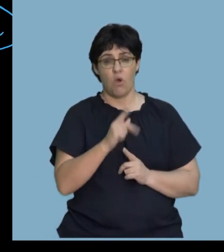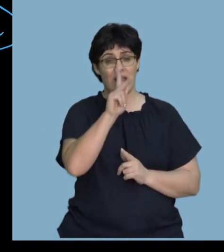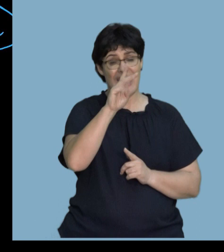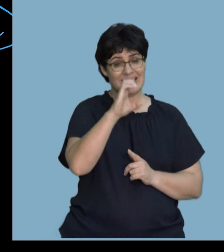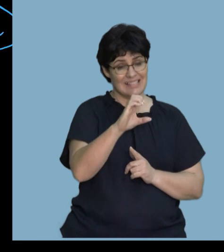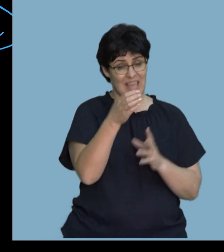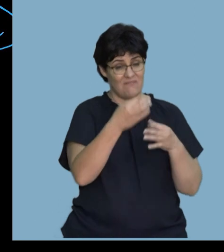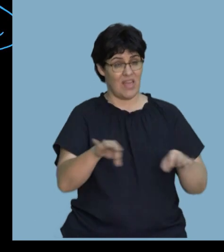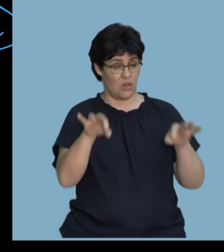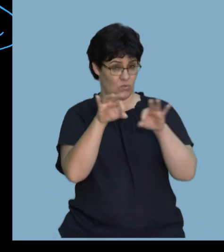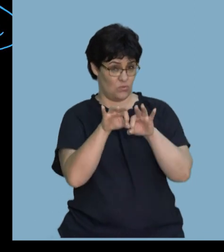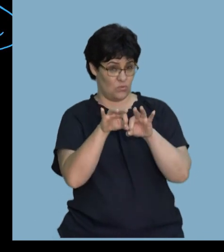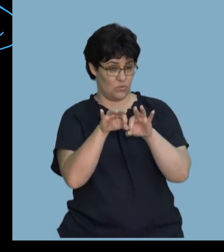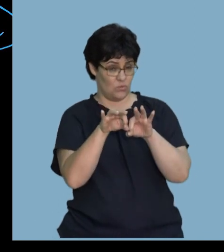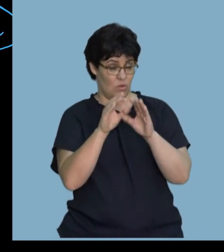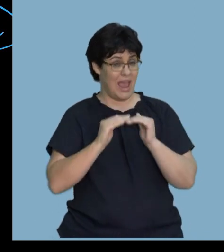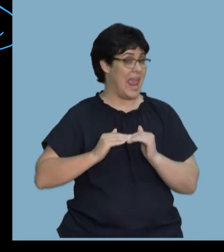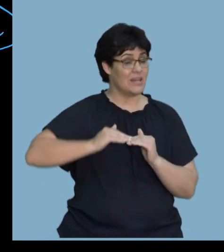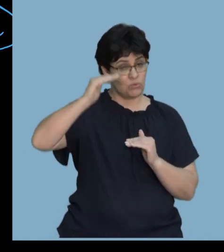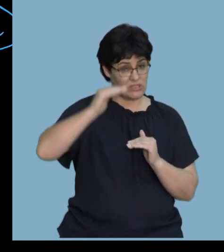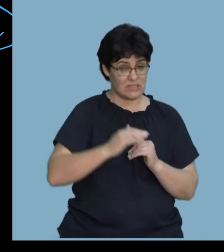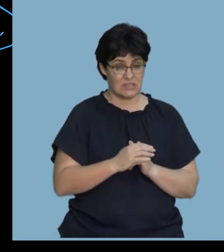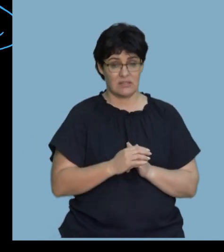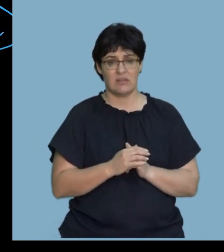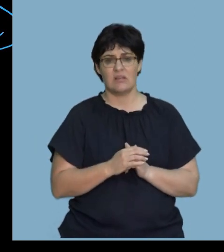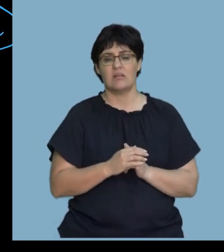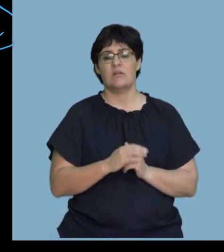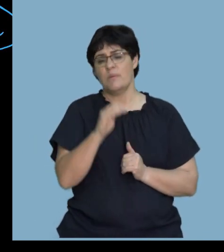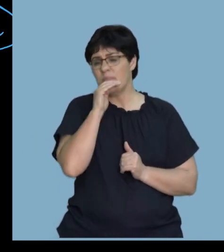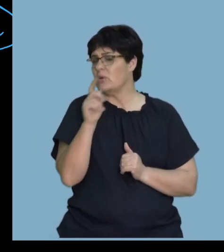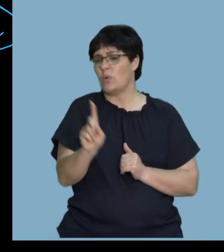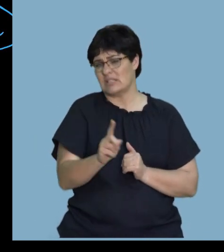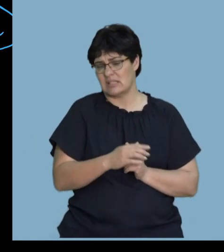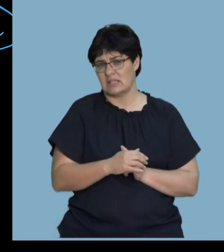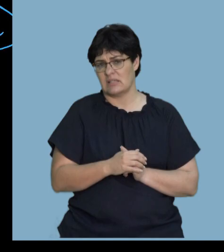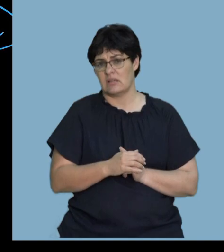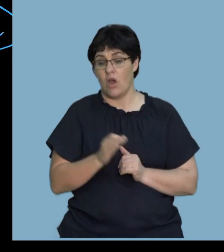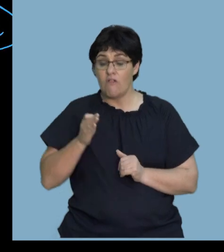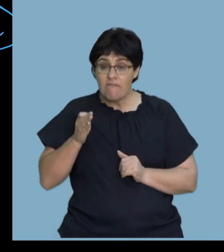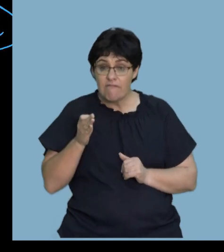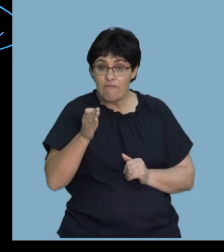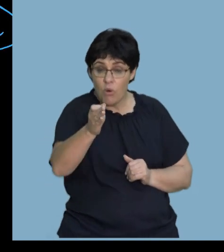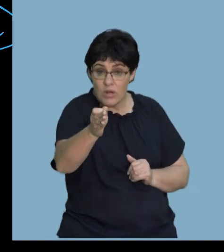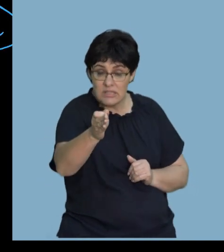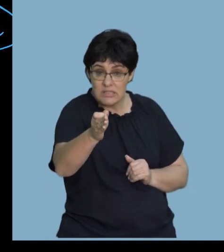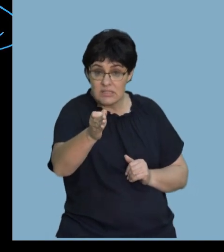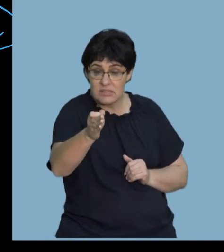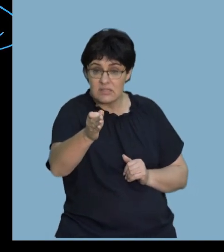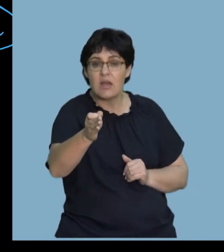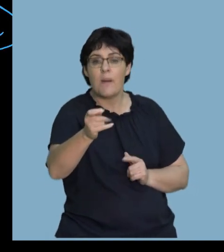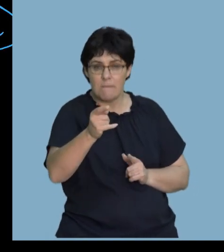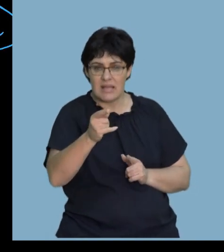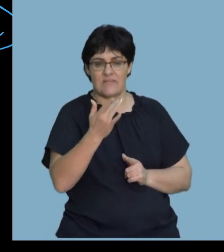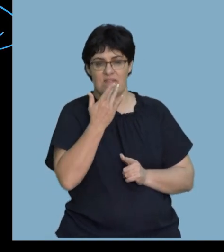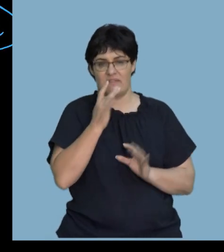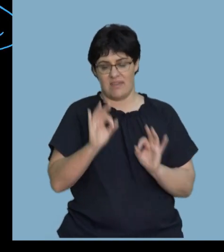Kc value to actually increase, it means the forward reaction must actually